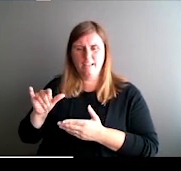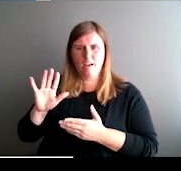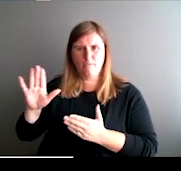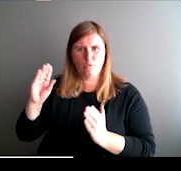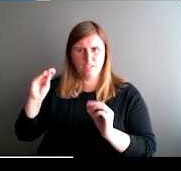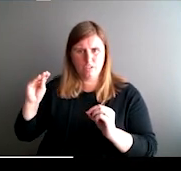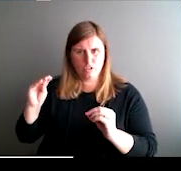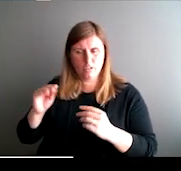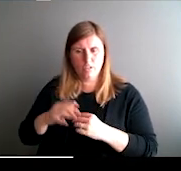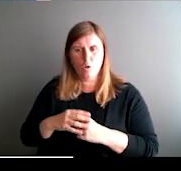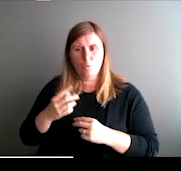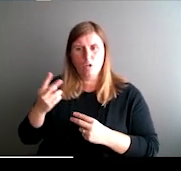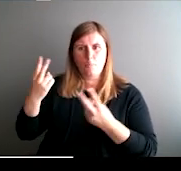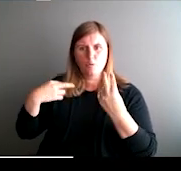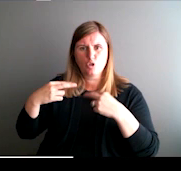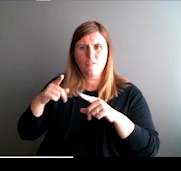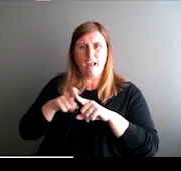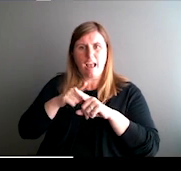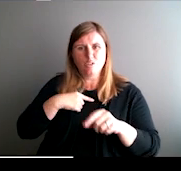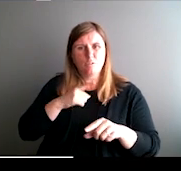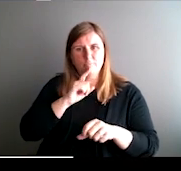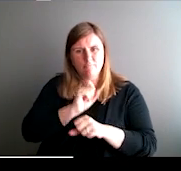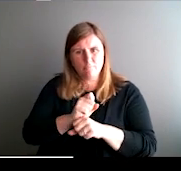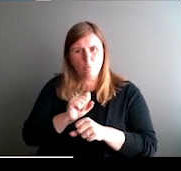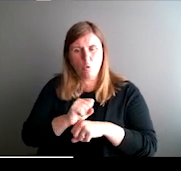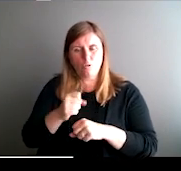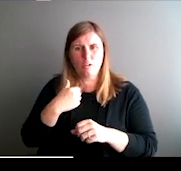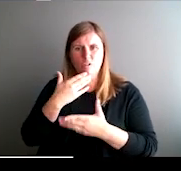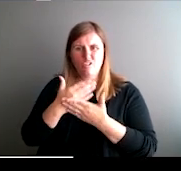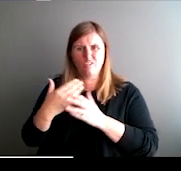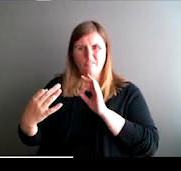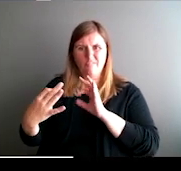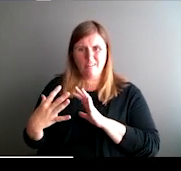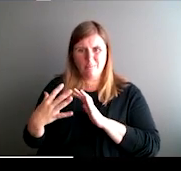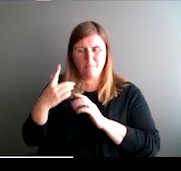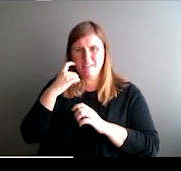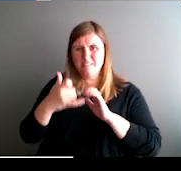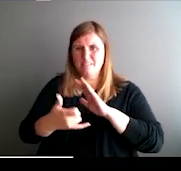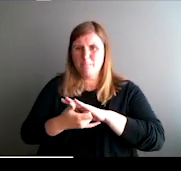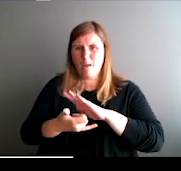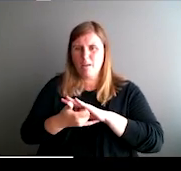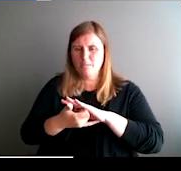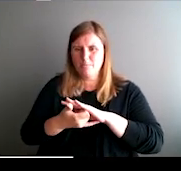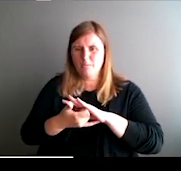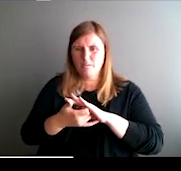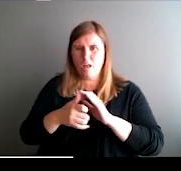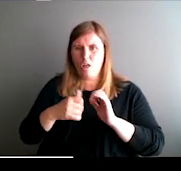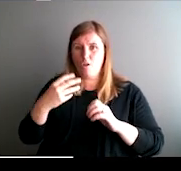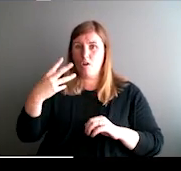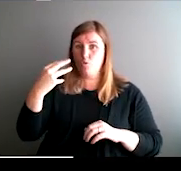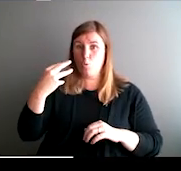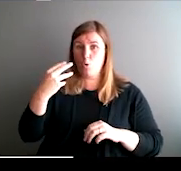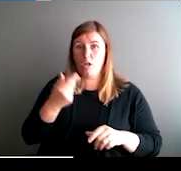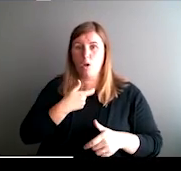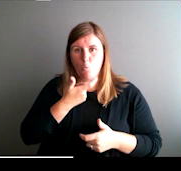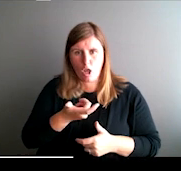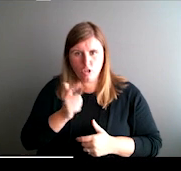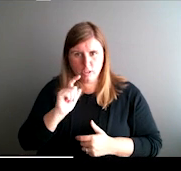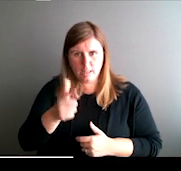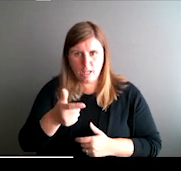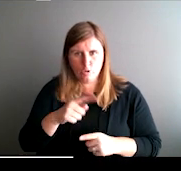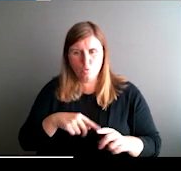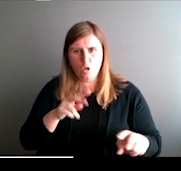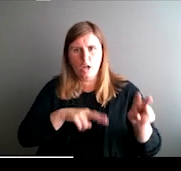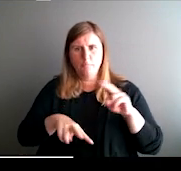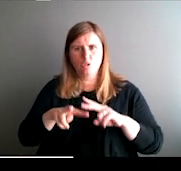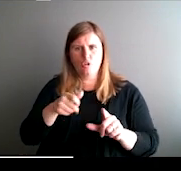we're observed as we work so that we can get feedback, because it's impossible, short of recording yourself and then watching it later, to